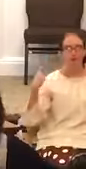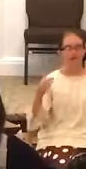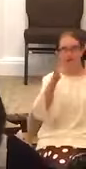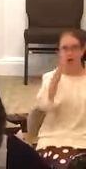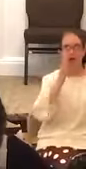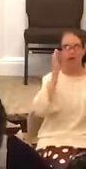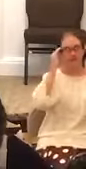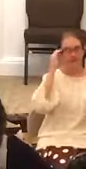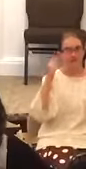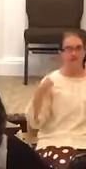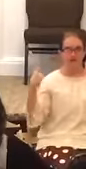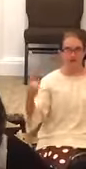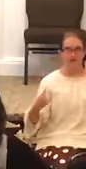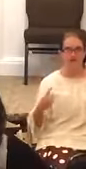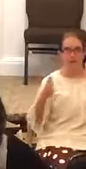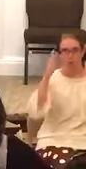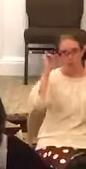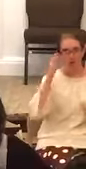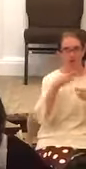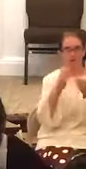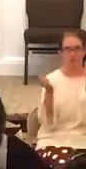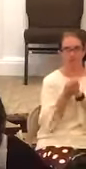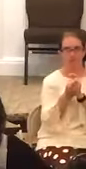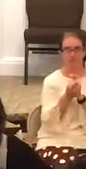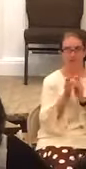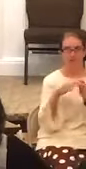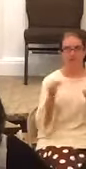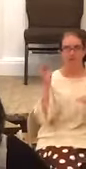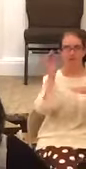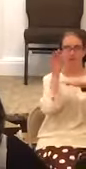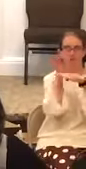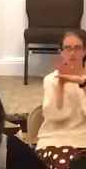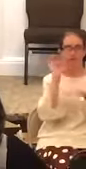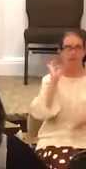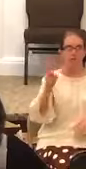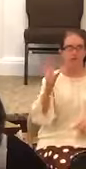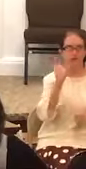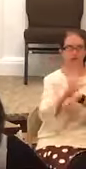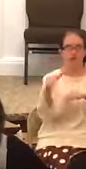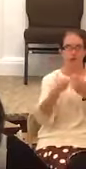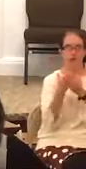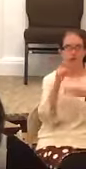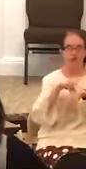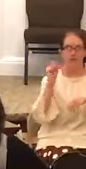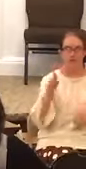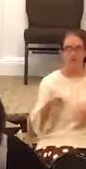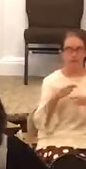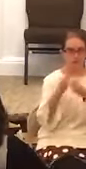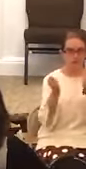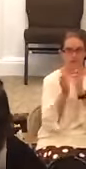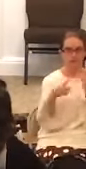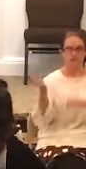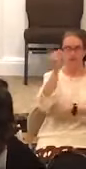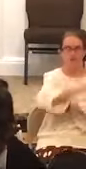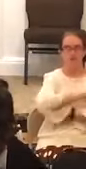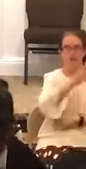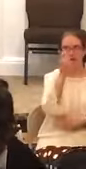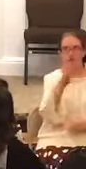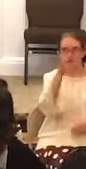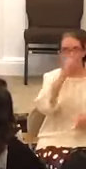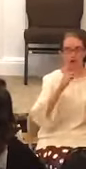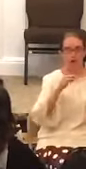thinks they're sin. You know, that's why you repent. That's why every night, amen, I preach to this church all the time. You need to repent every day. You need to ask